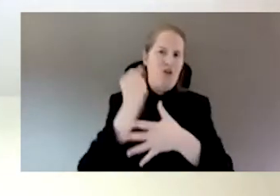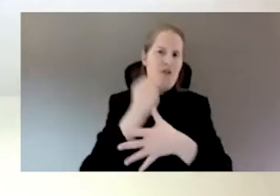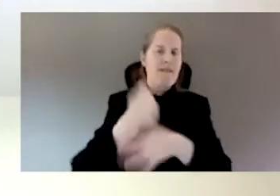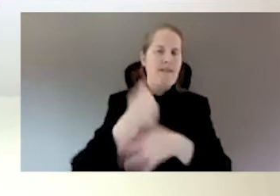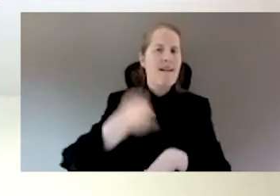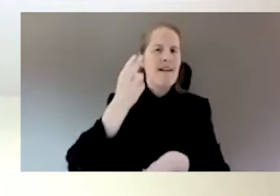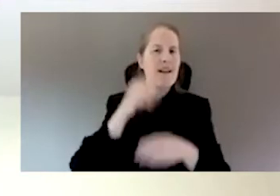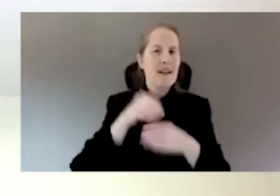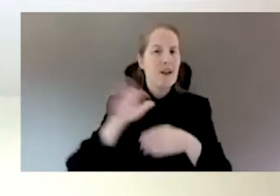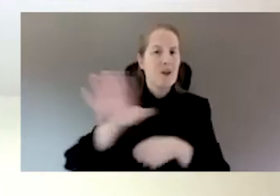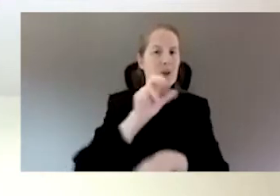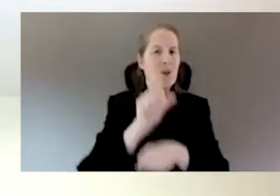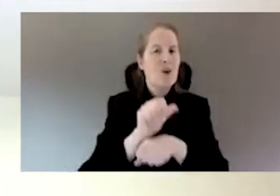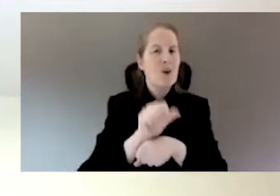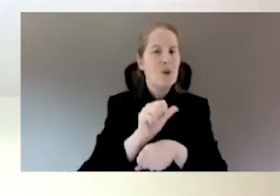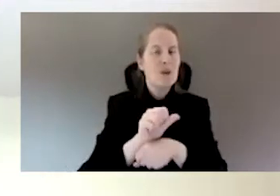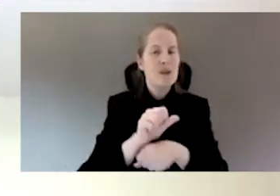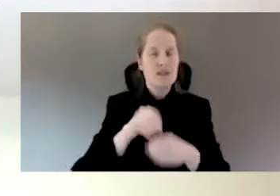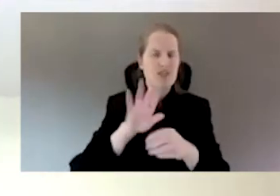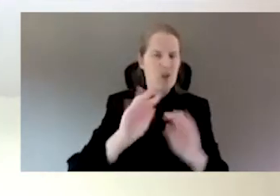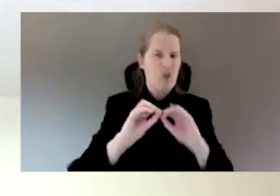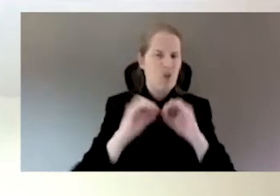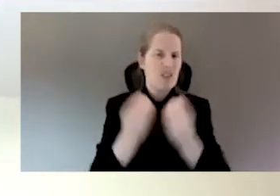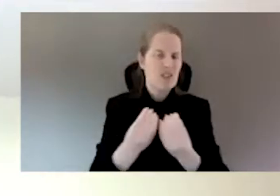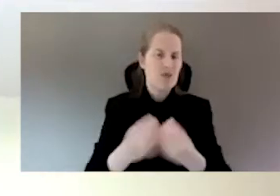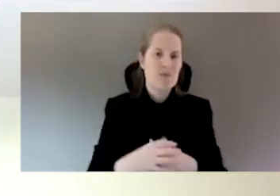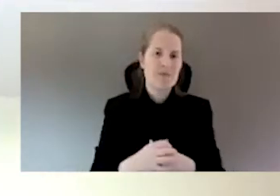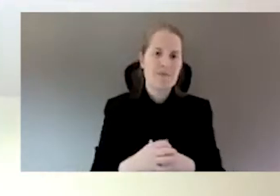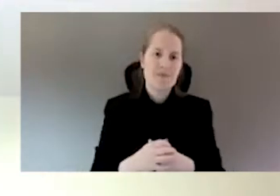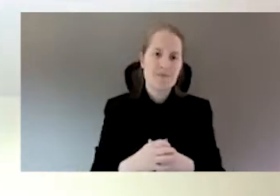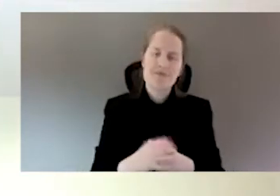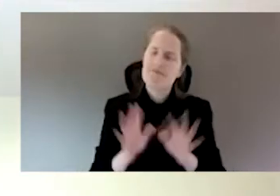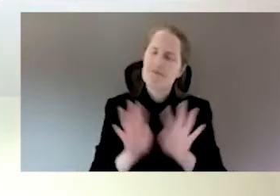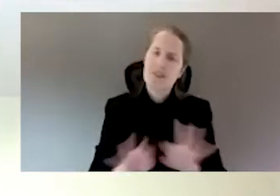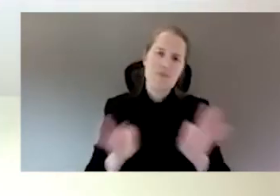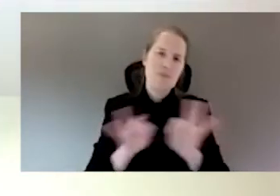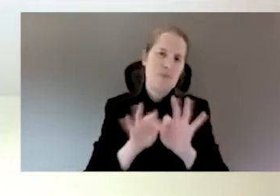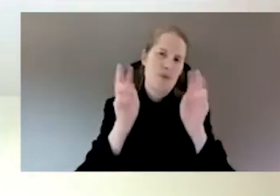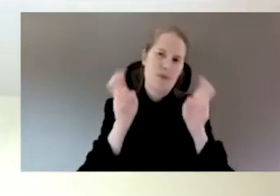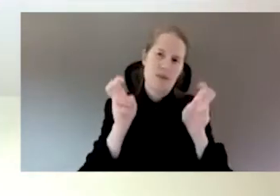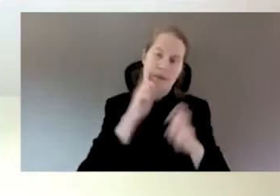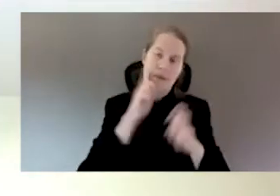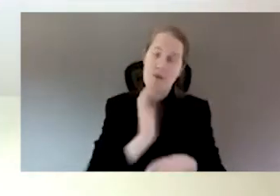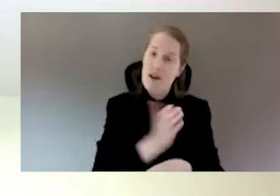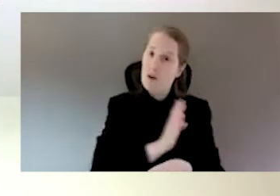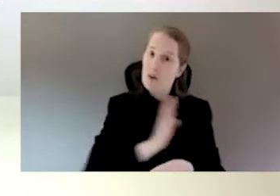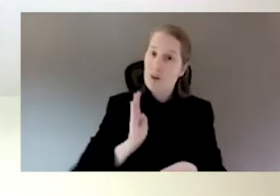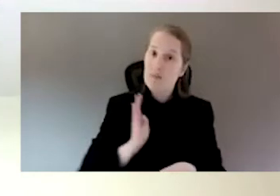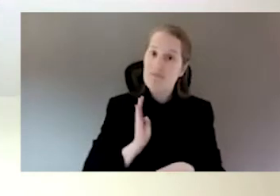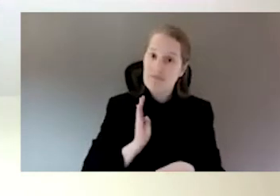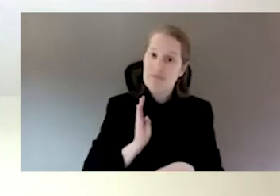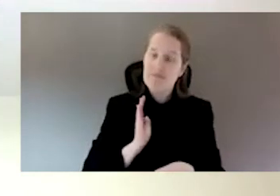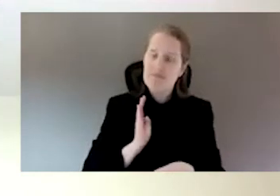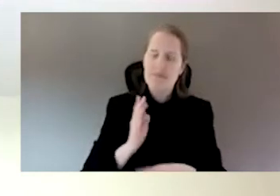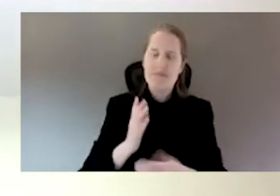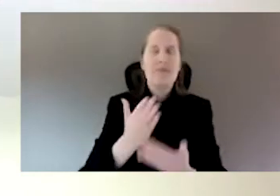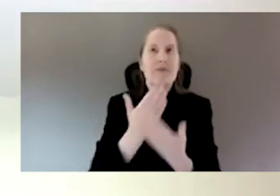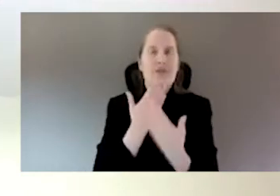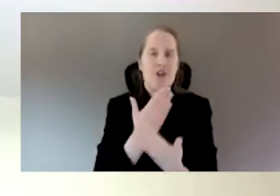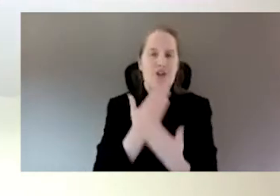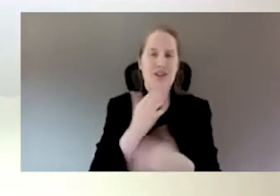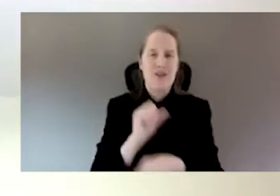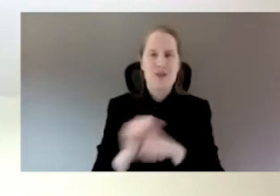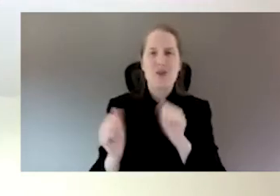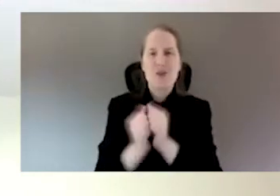that you do within your organization. This is an important topic for our board, who I'm very grateful to work